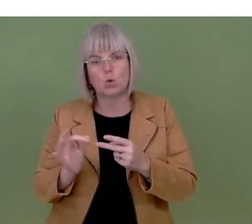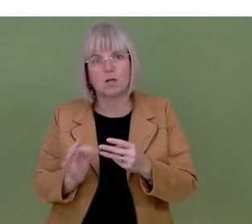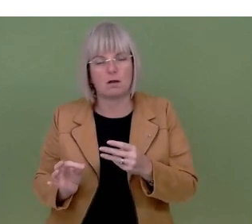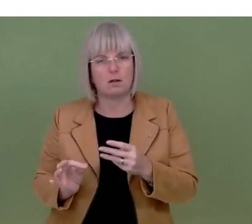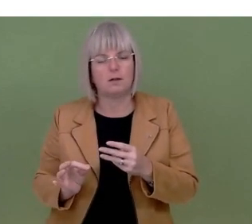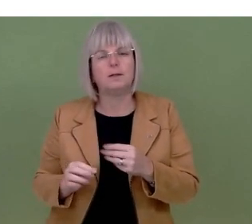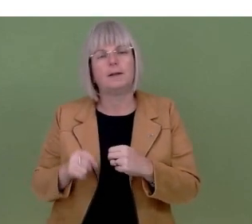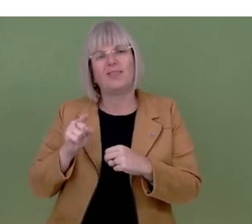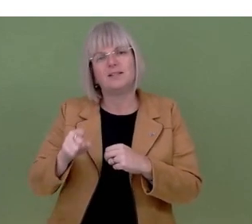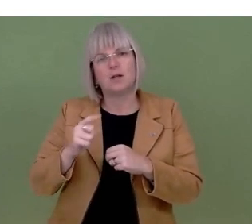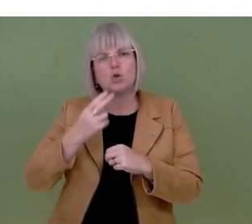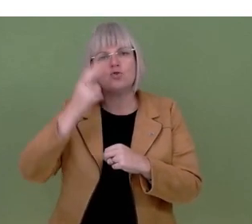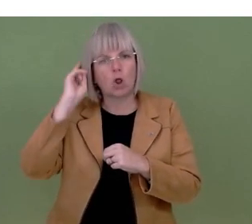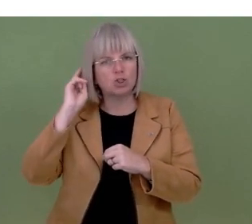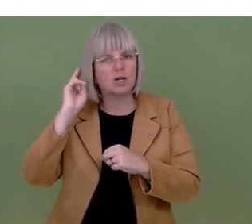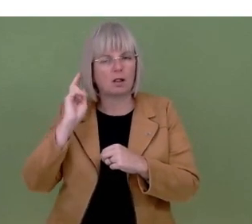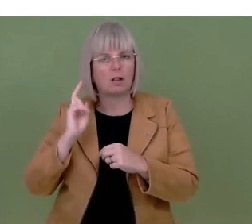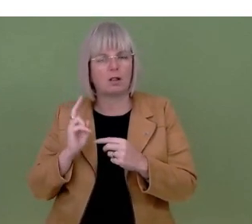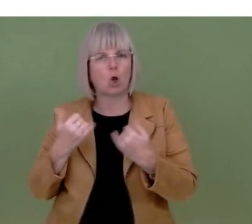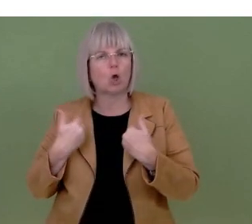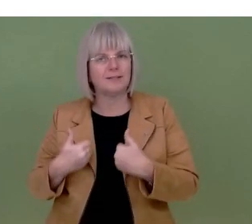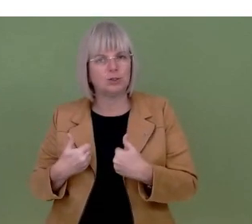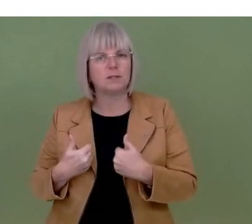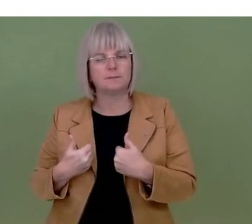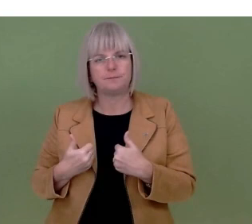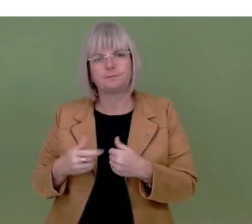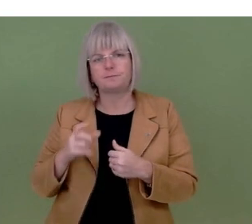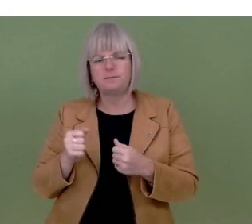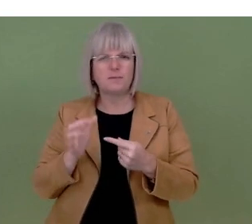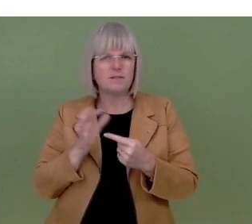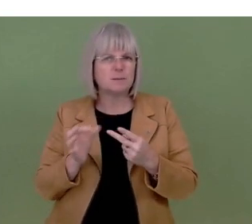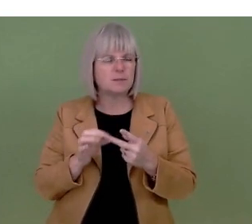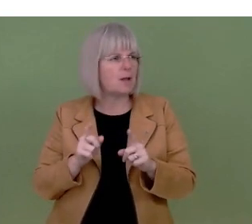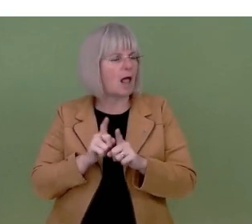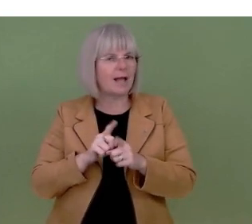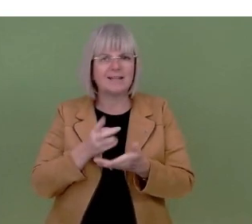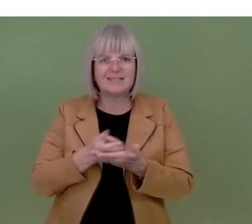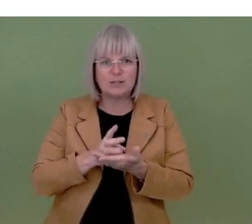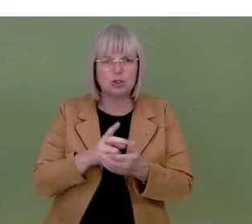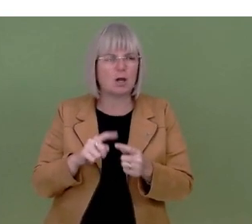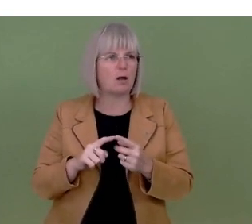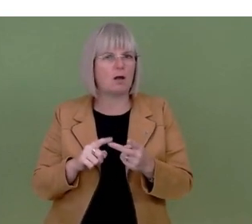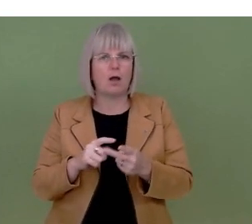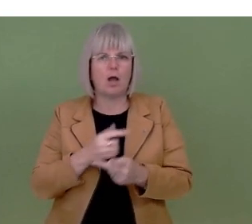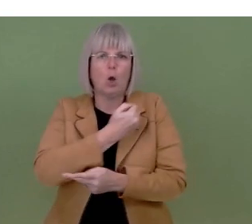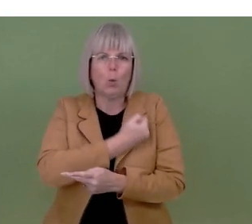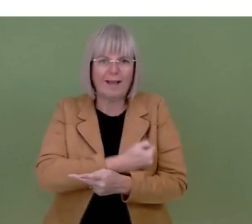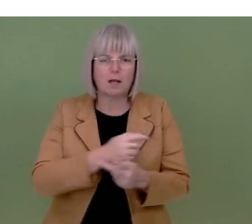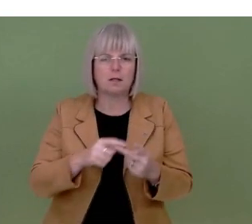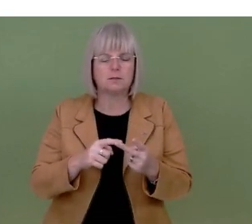is characterized by symptoms such as seizures, weakness, paralysis, loss of